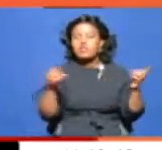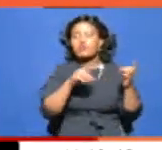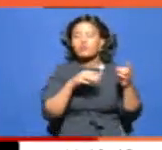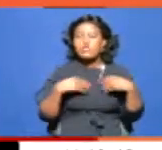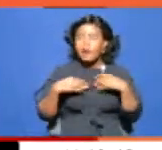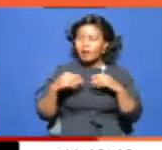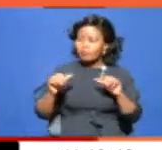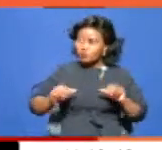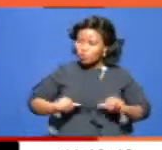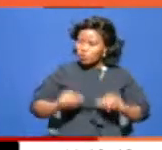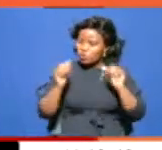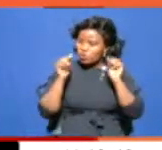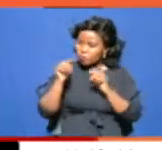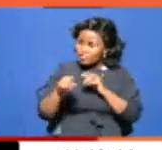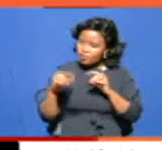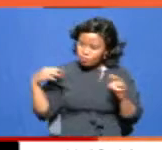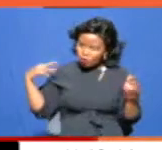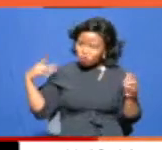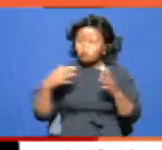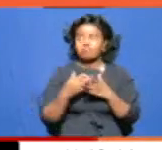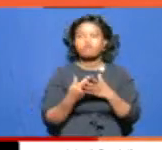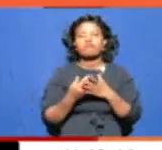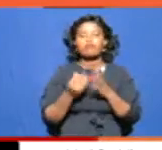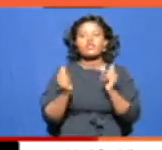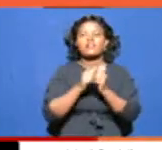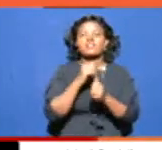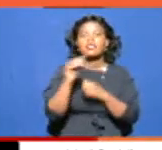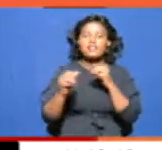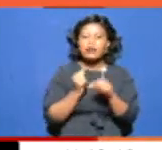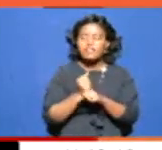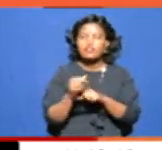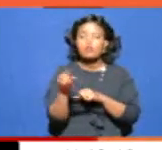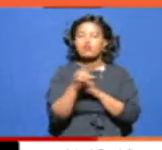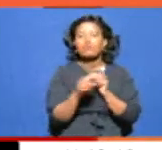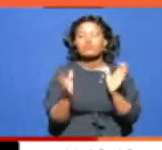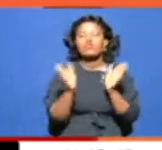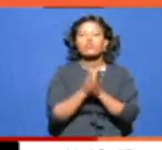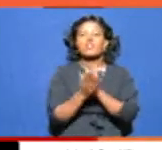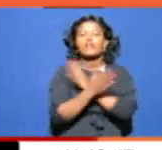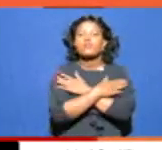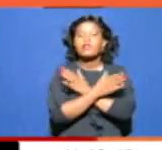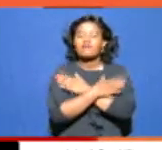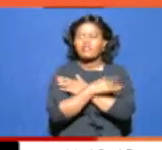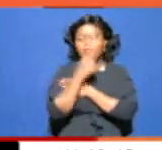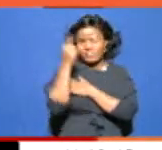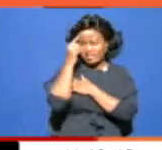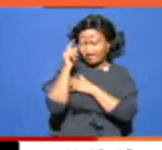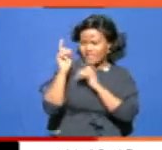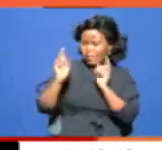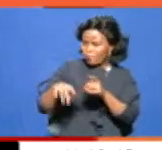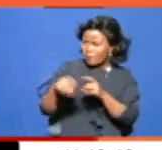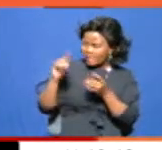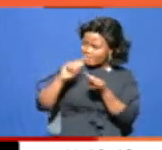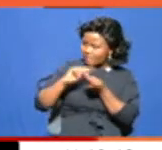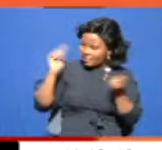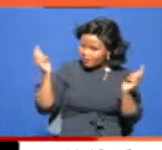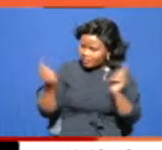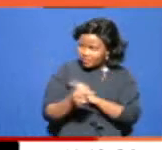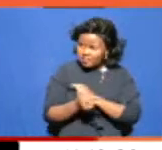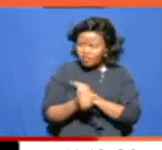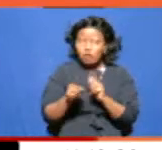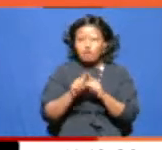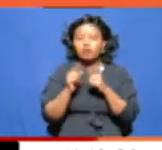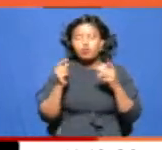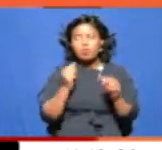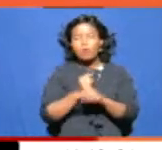So we came up with a few friends of ours and decided, you know, we need to change this narrative. We need to bring back people in the stadium. That is